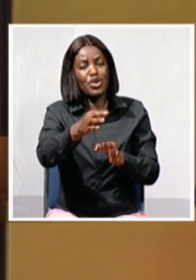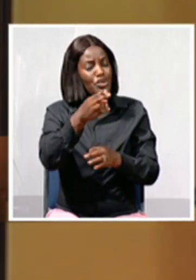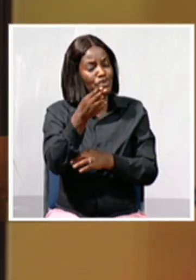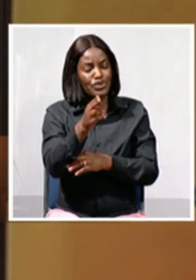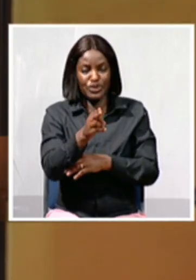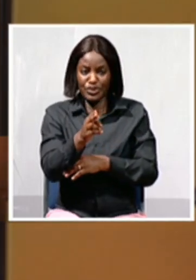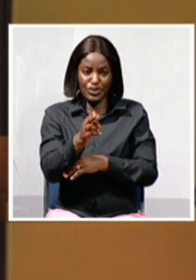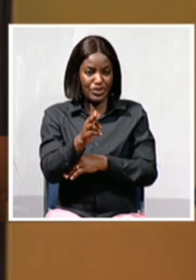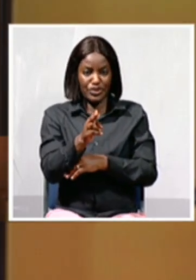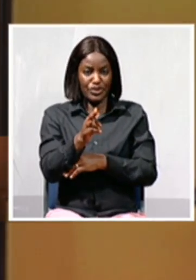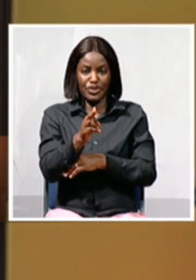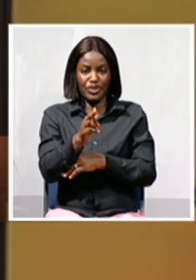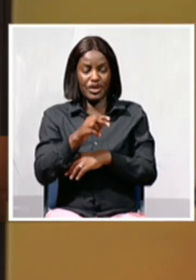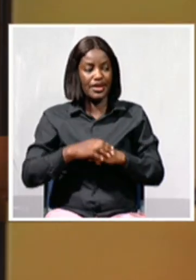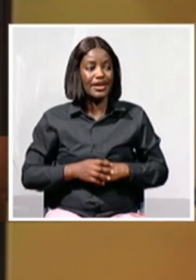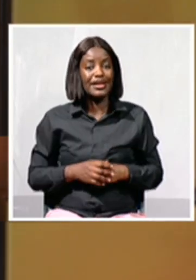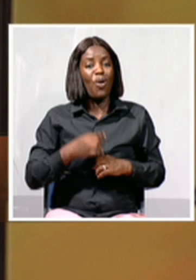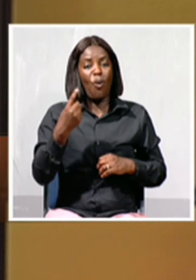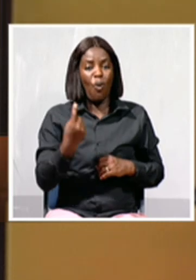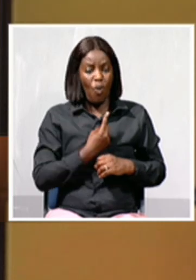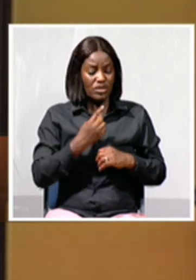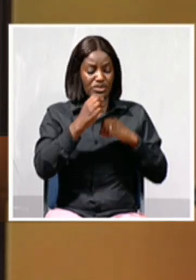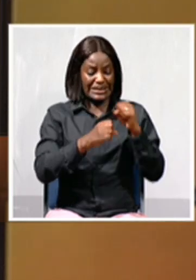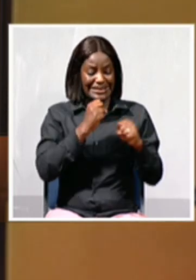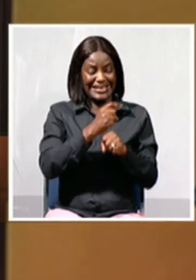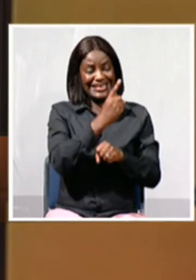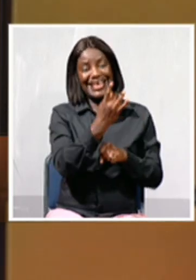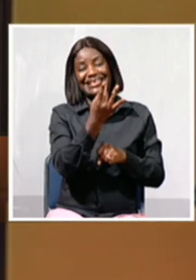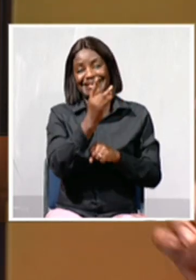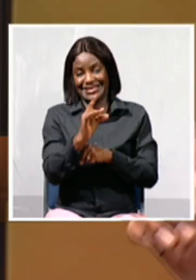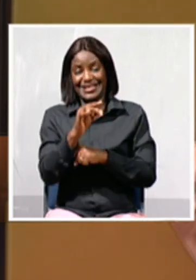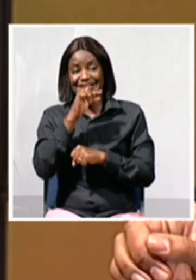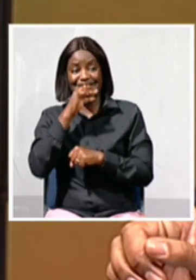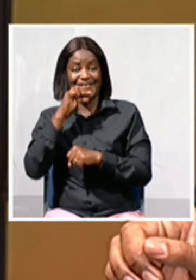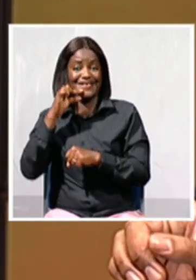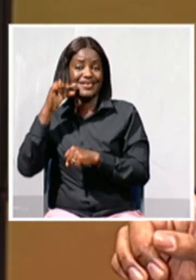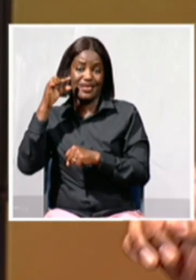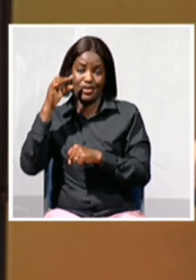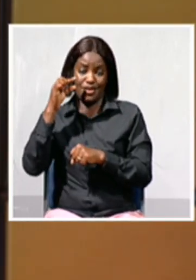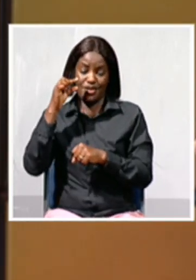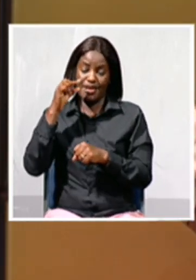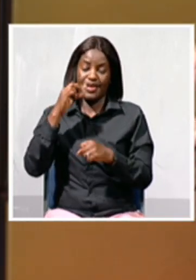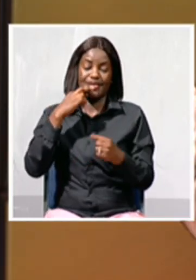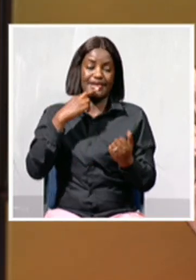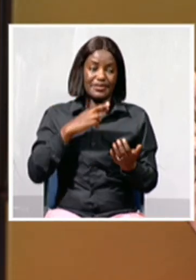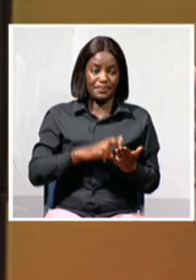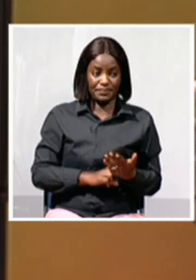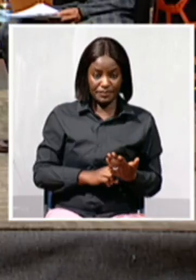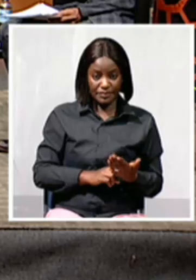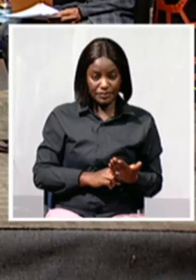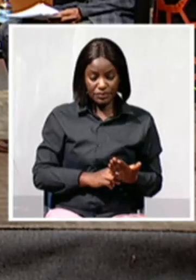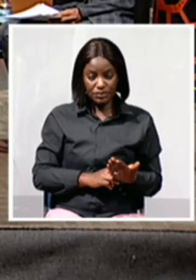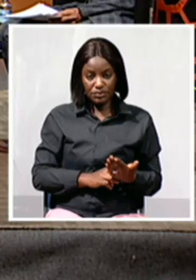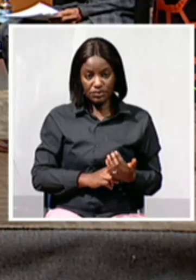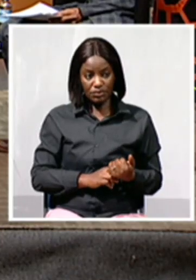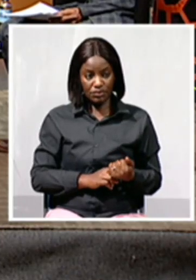only when you are 18 years, and you can prove that. So there are those... During registration. During registration. Yeah. So whether or not you turn